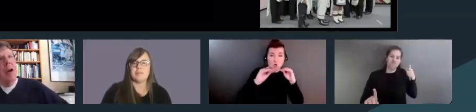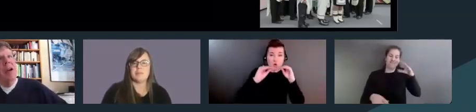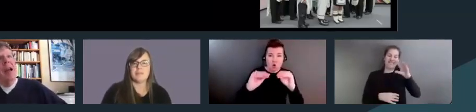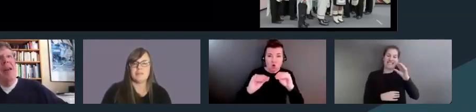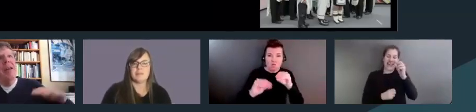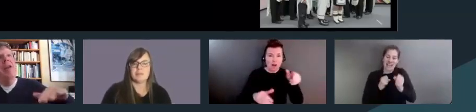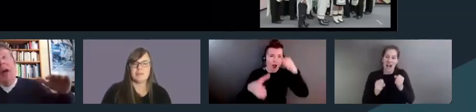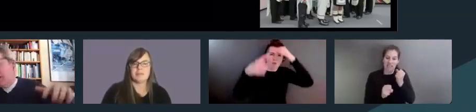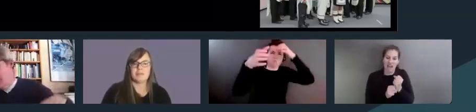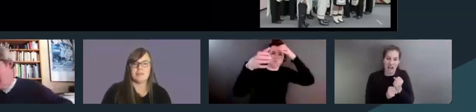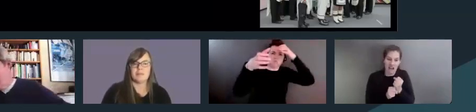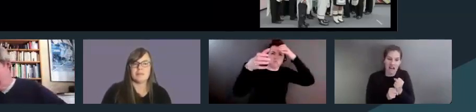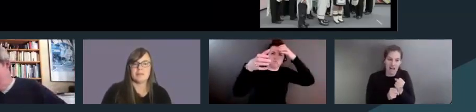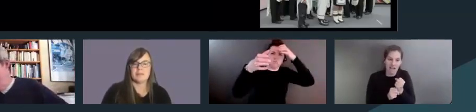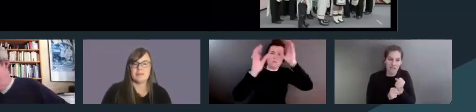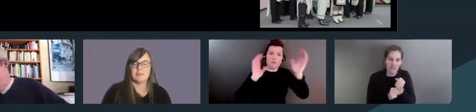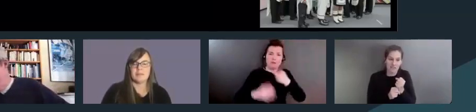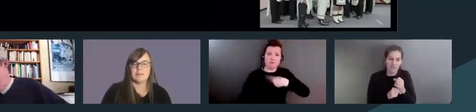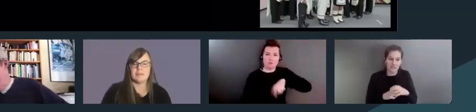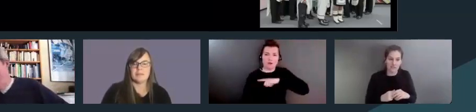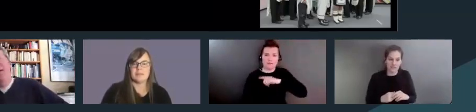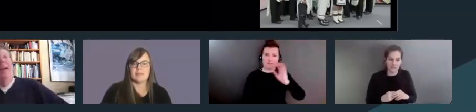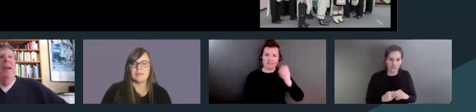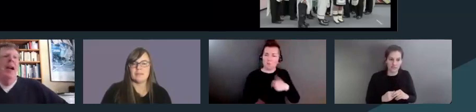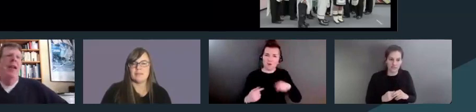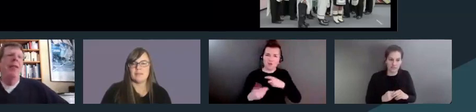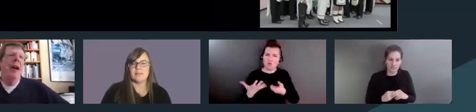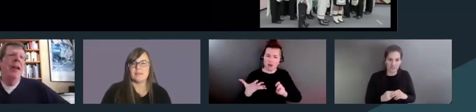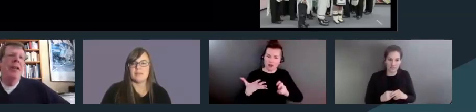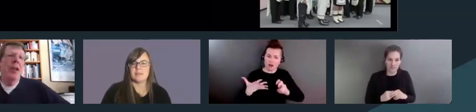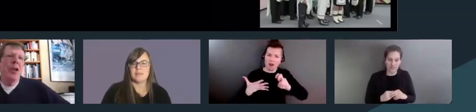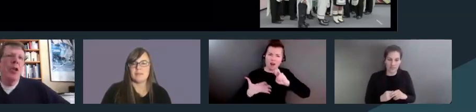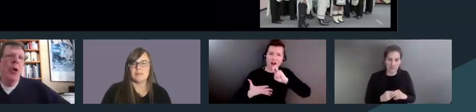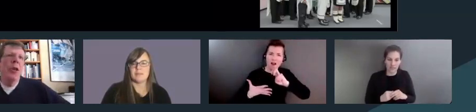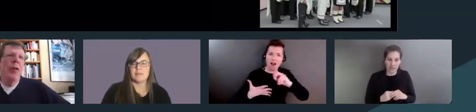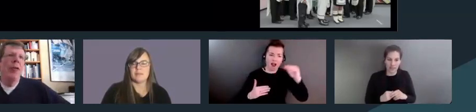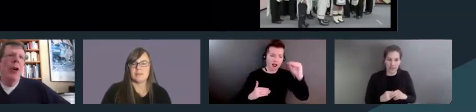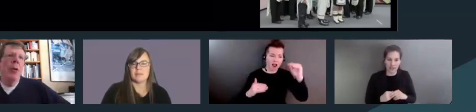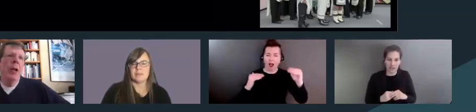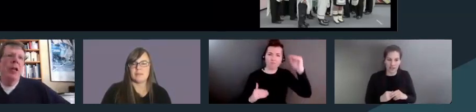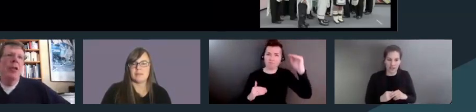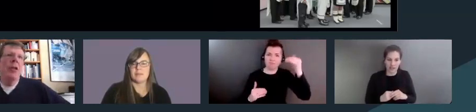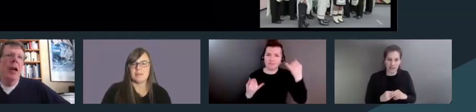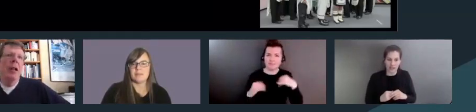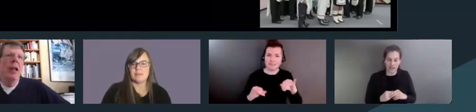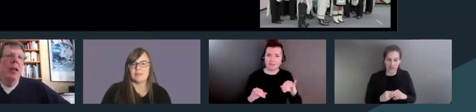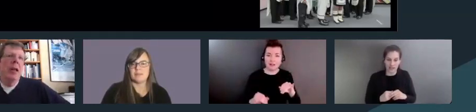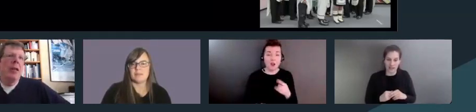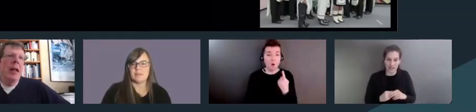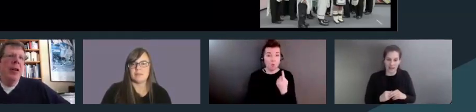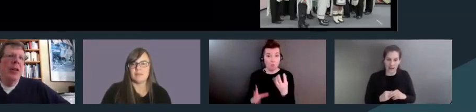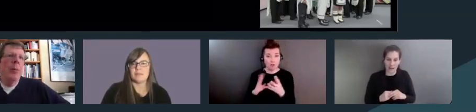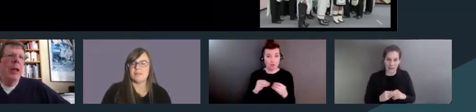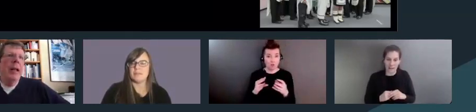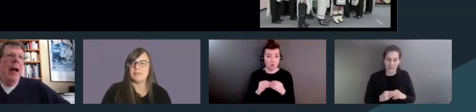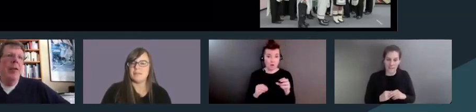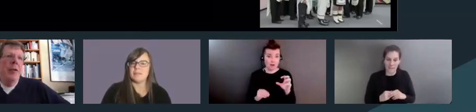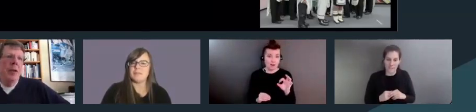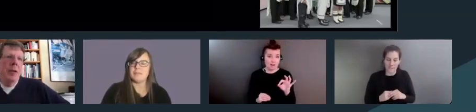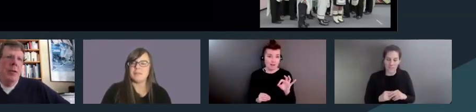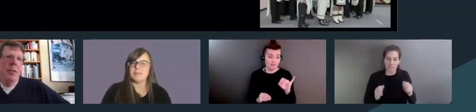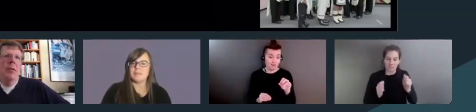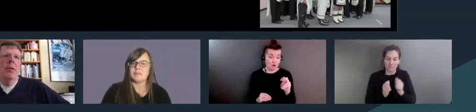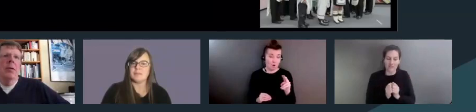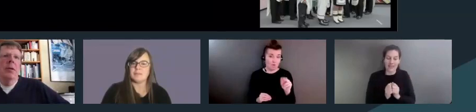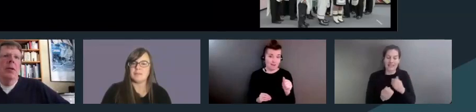get anywhere, and even that didn't seem high enough. And finally, there's a story that Fiona likes to tell, is getting on the plane